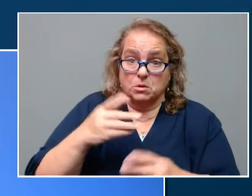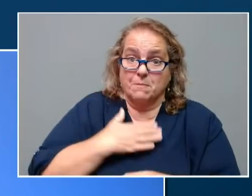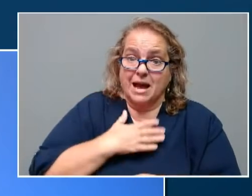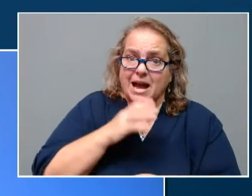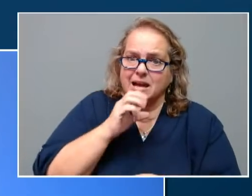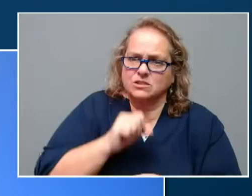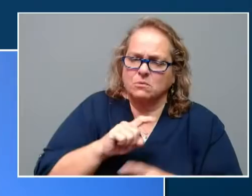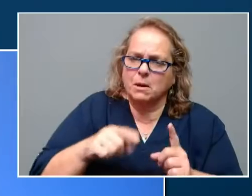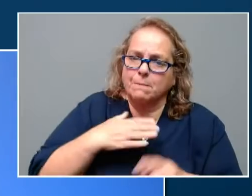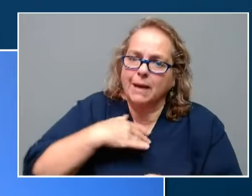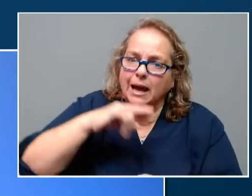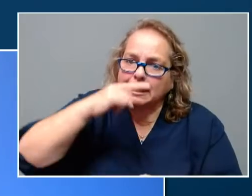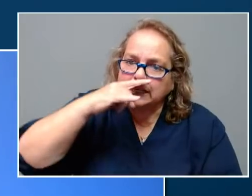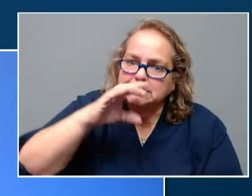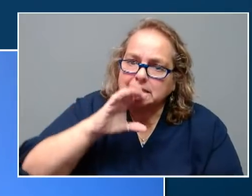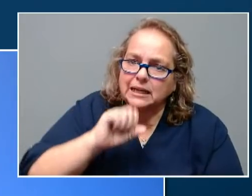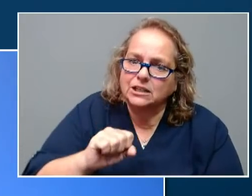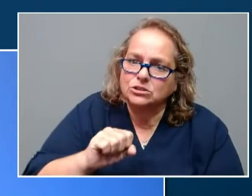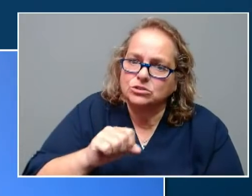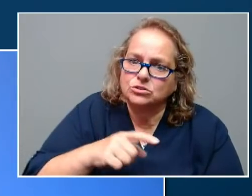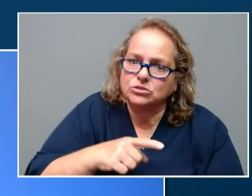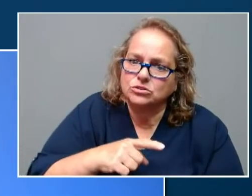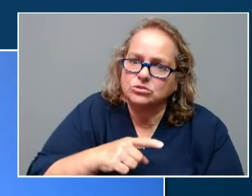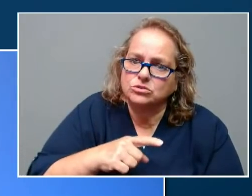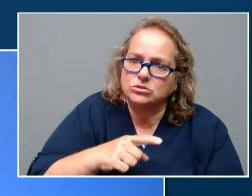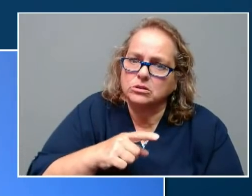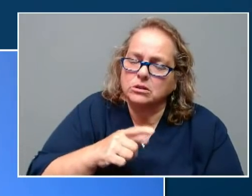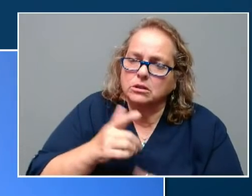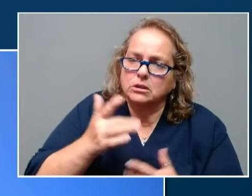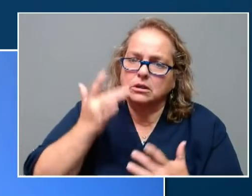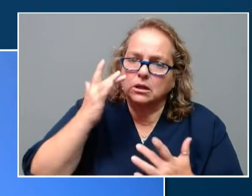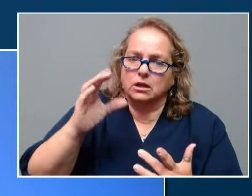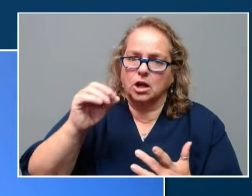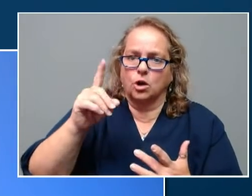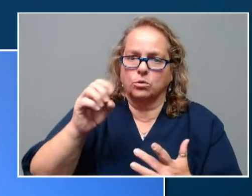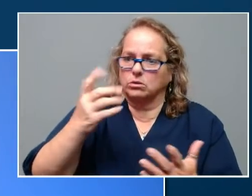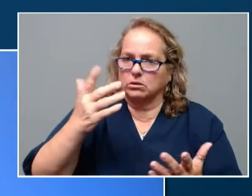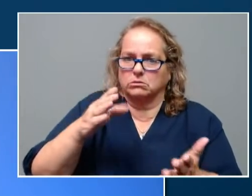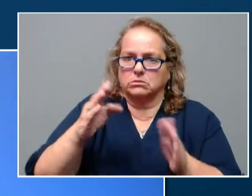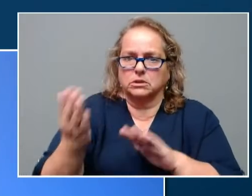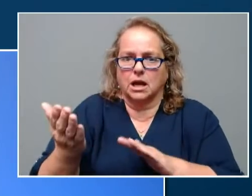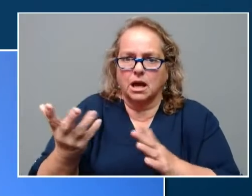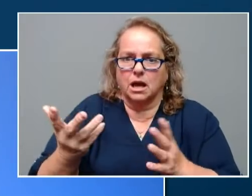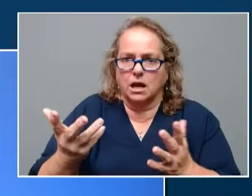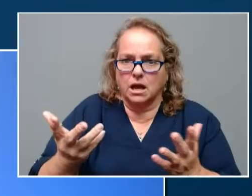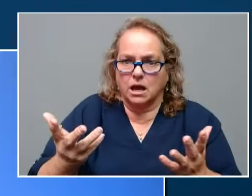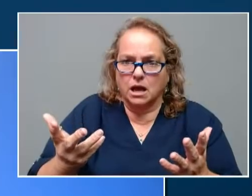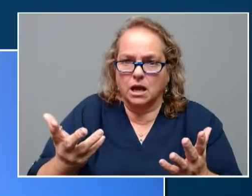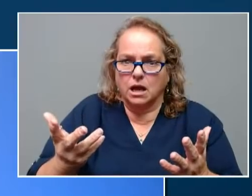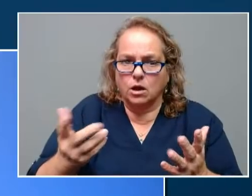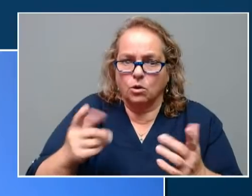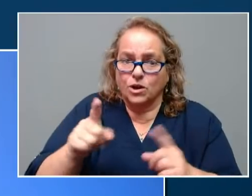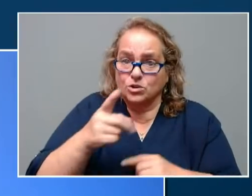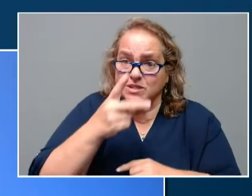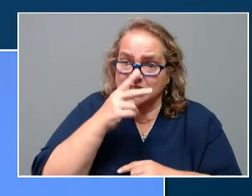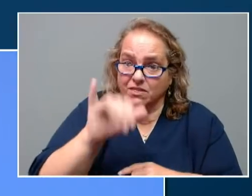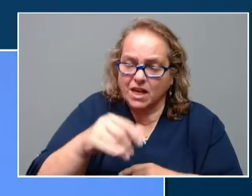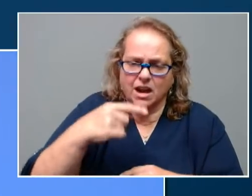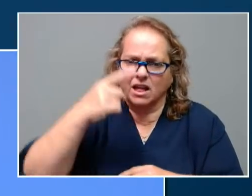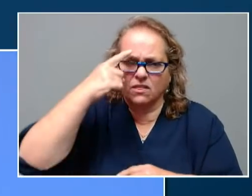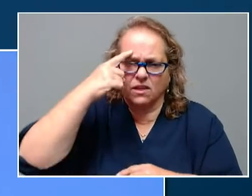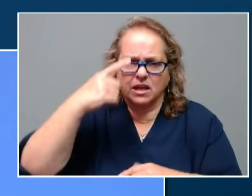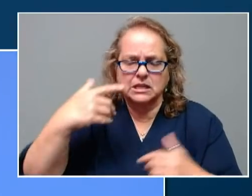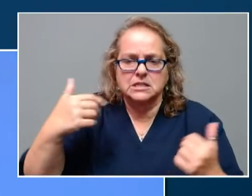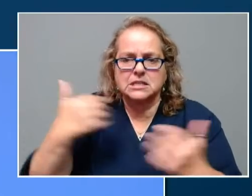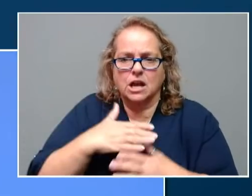age. I think that when you see that, you really think it really scares us about going forward. I